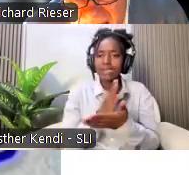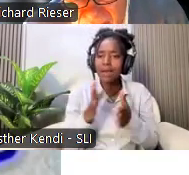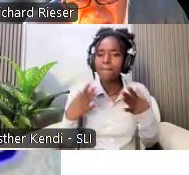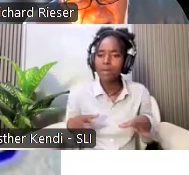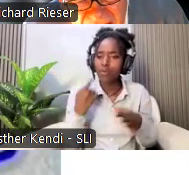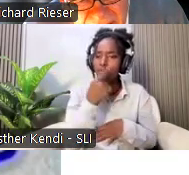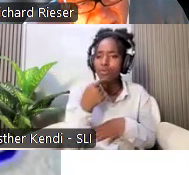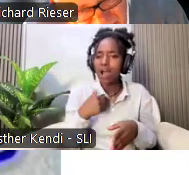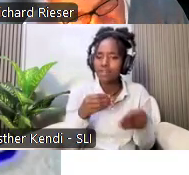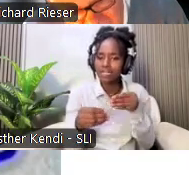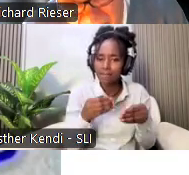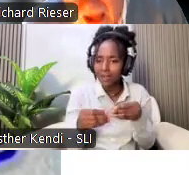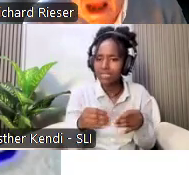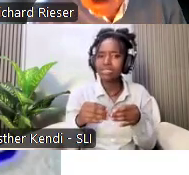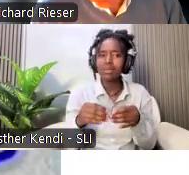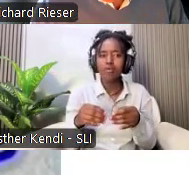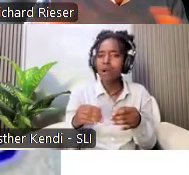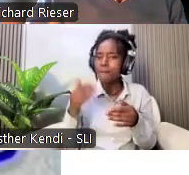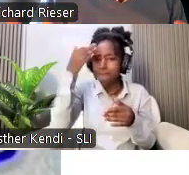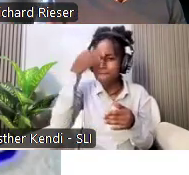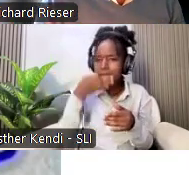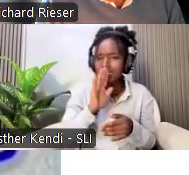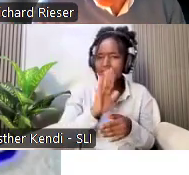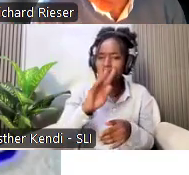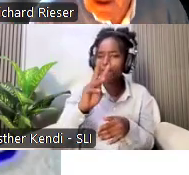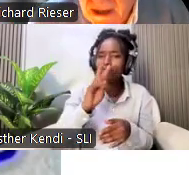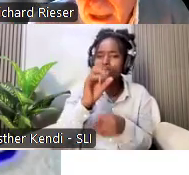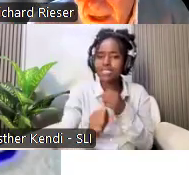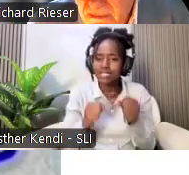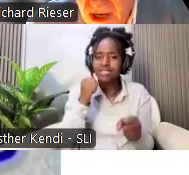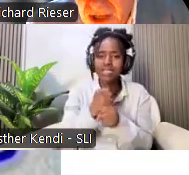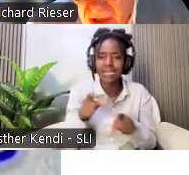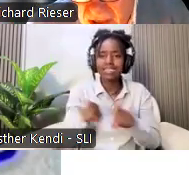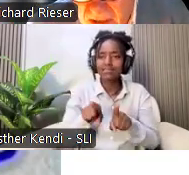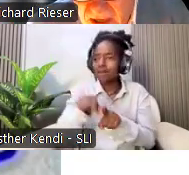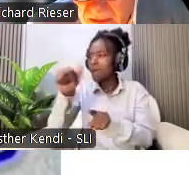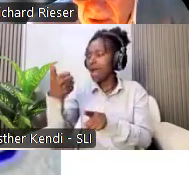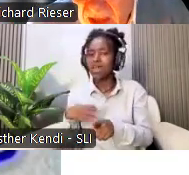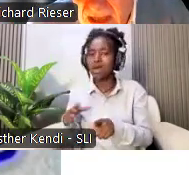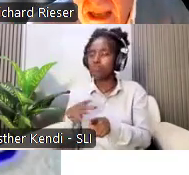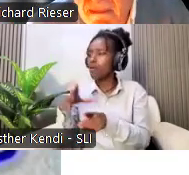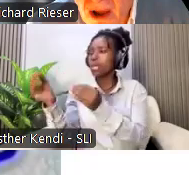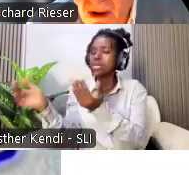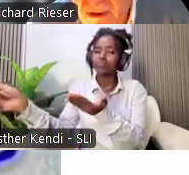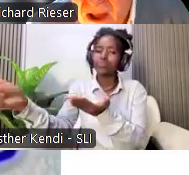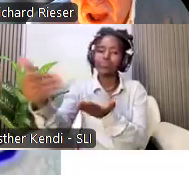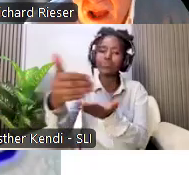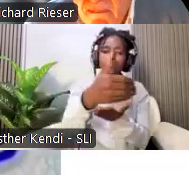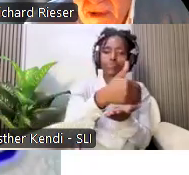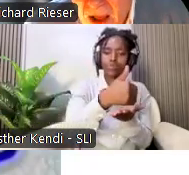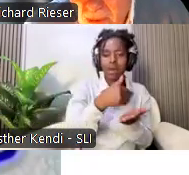yes, they have to adjust, but, and then people raise money for us. And in the British disability movement, there's a demo